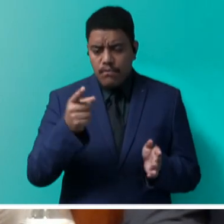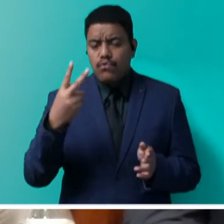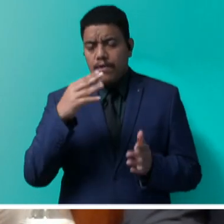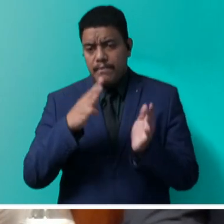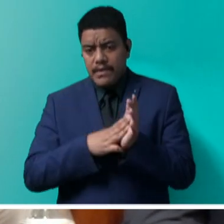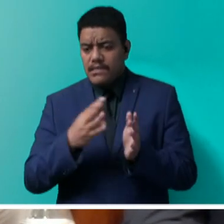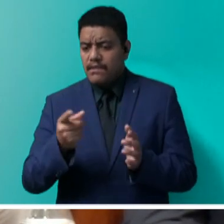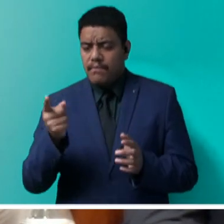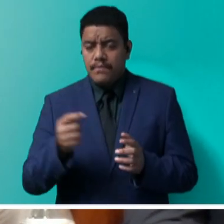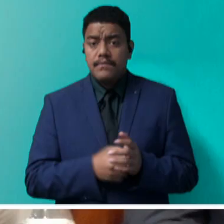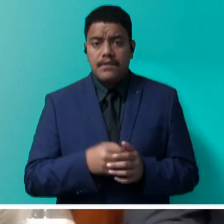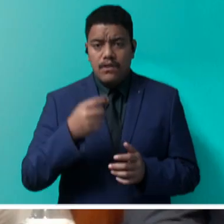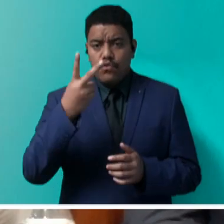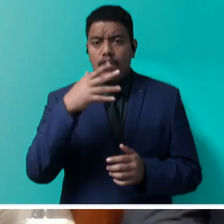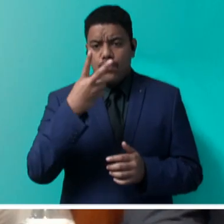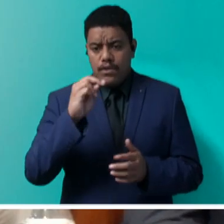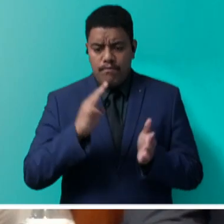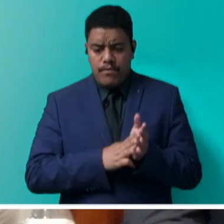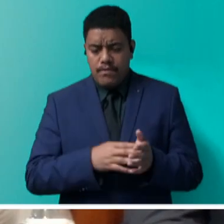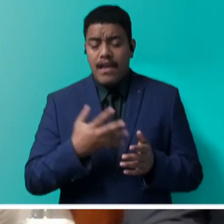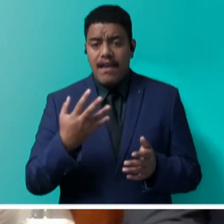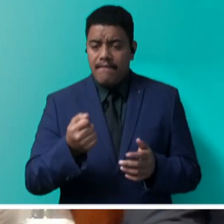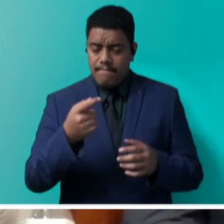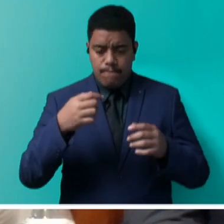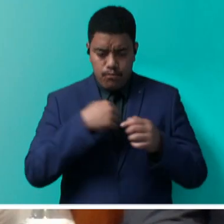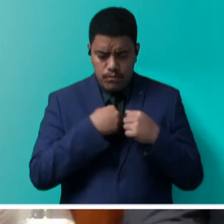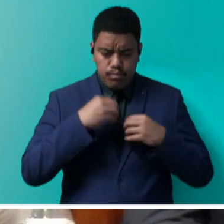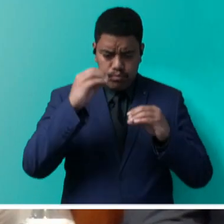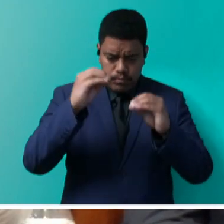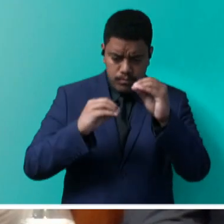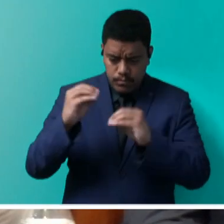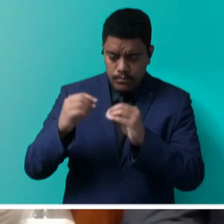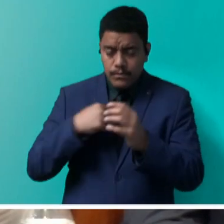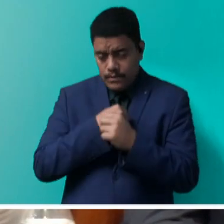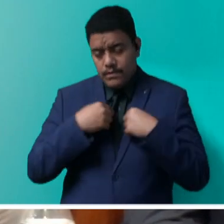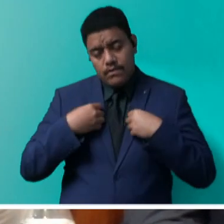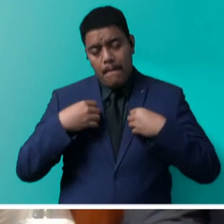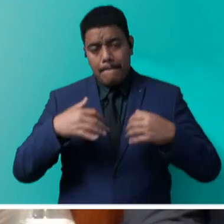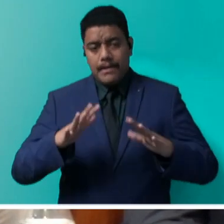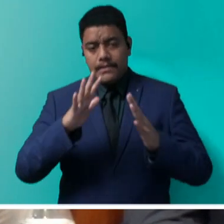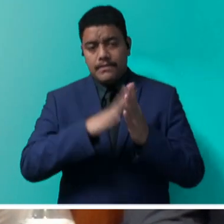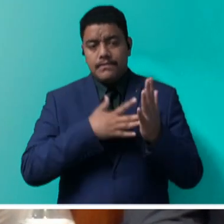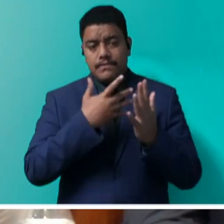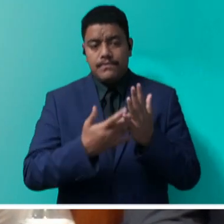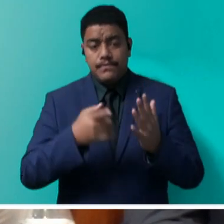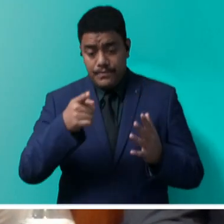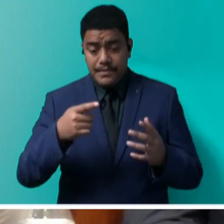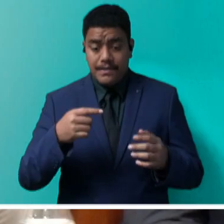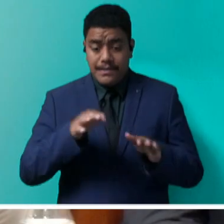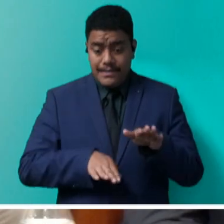and Nasilai, 220 meters, have had scoping and surveys completed. This crucial